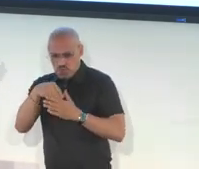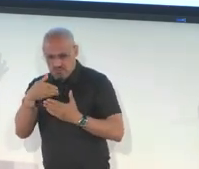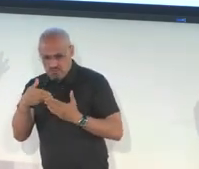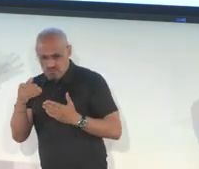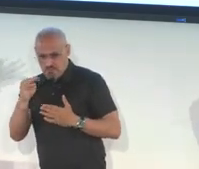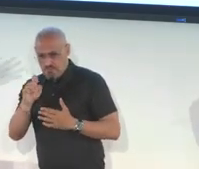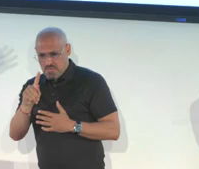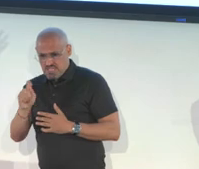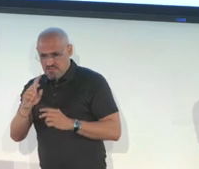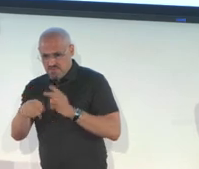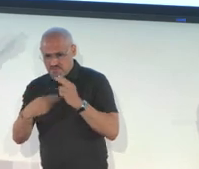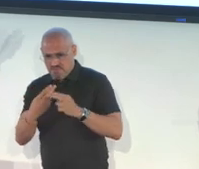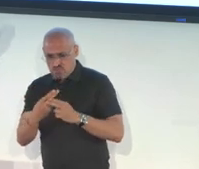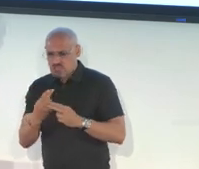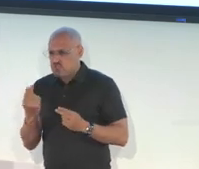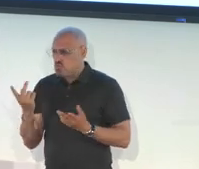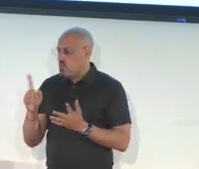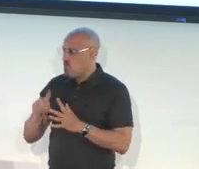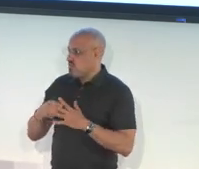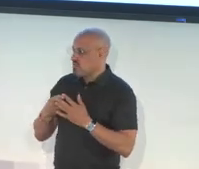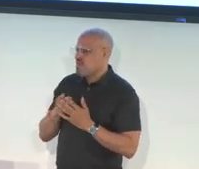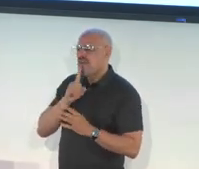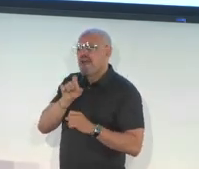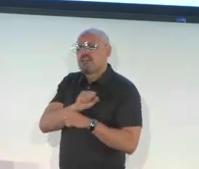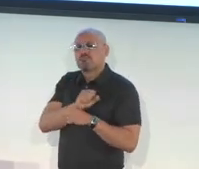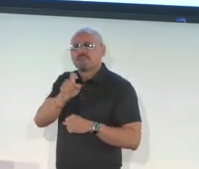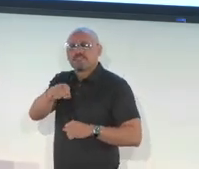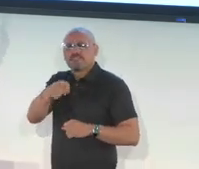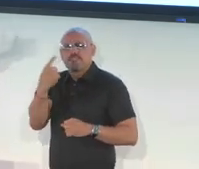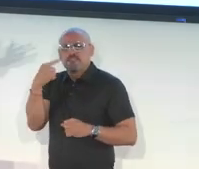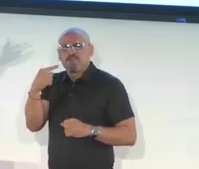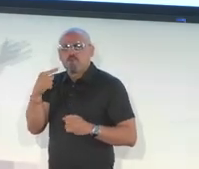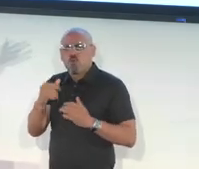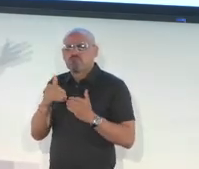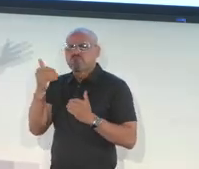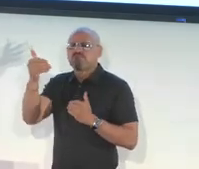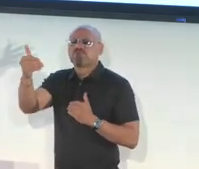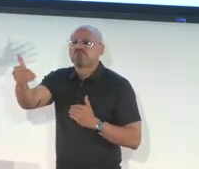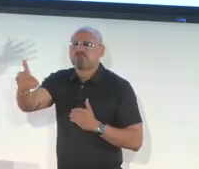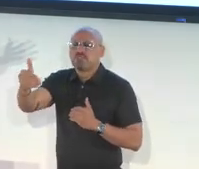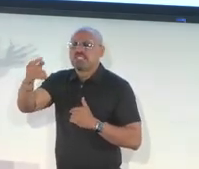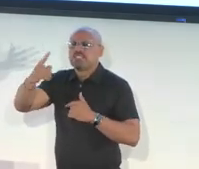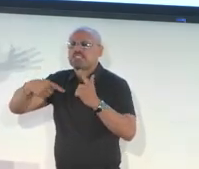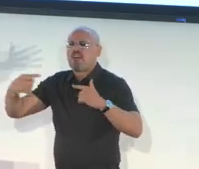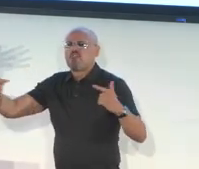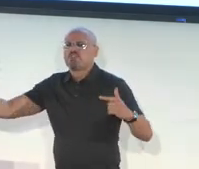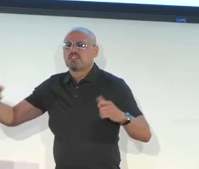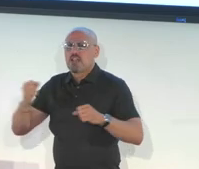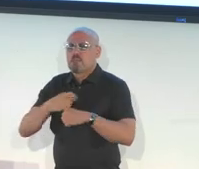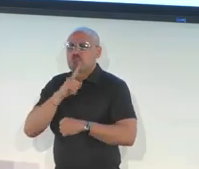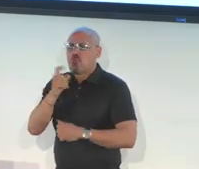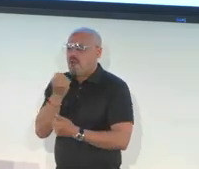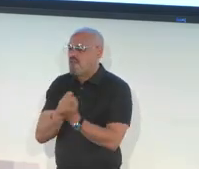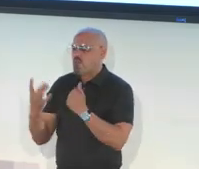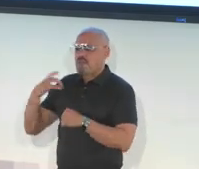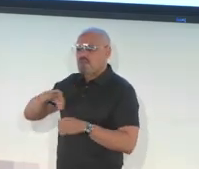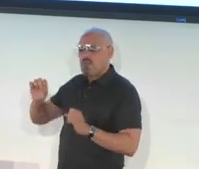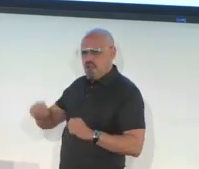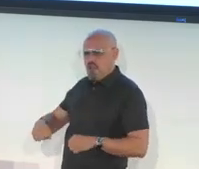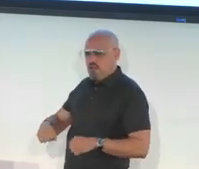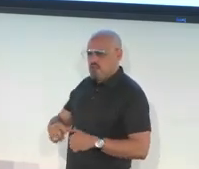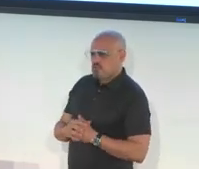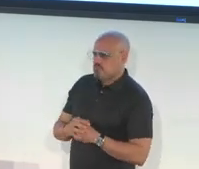we want to start by going, actually, what do we need on the further ends of diversity in order to make sure everybody can benefit from